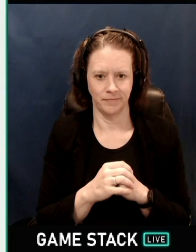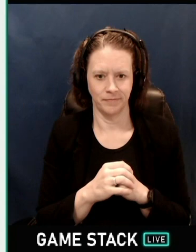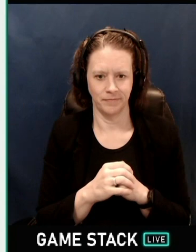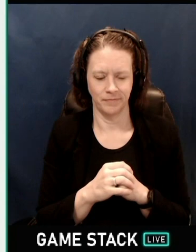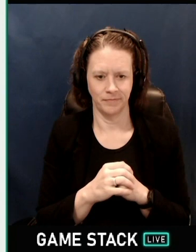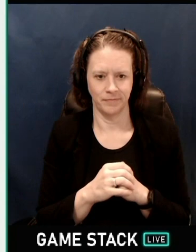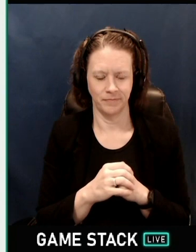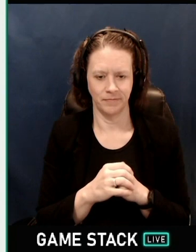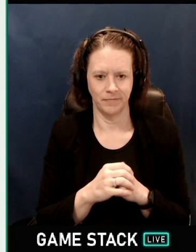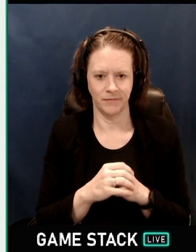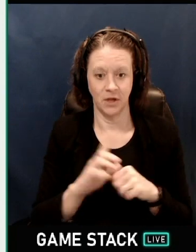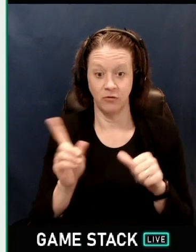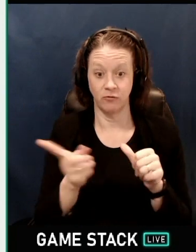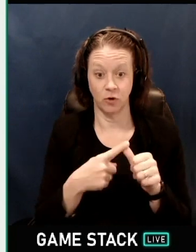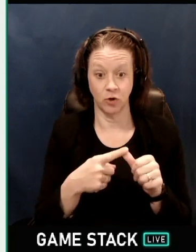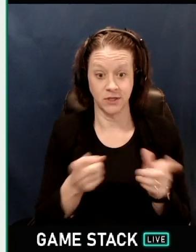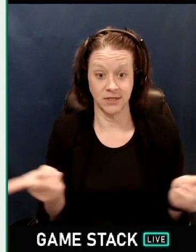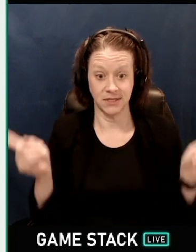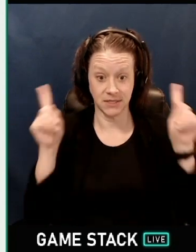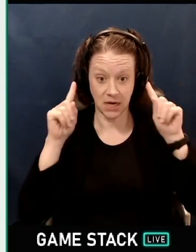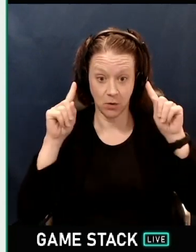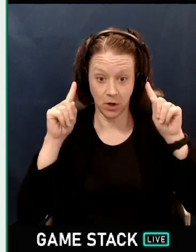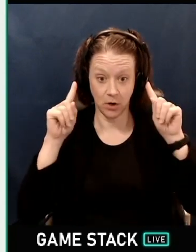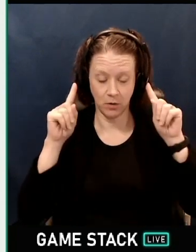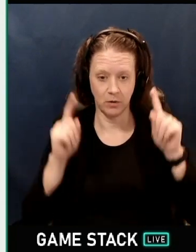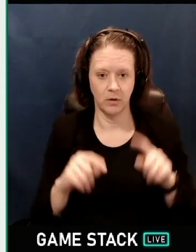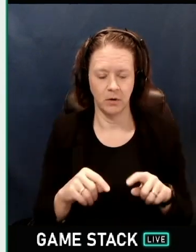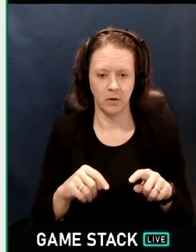First in stereo.